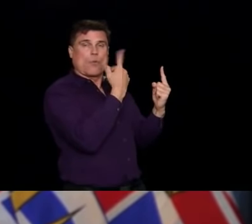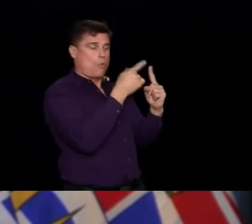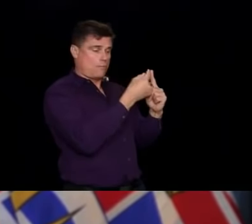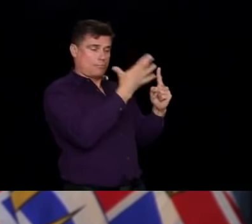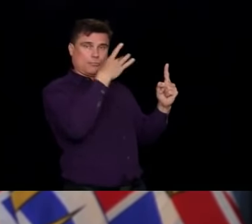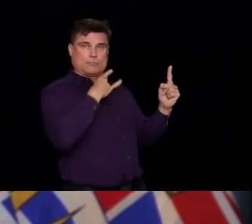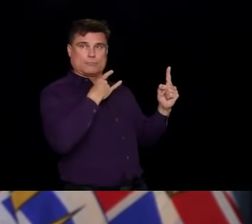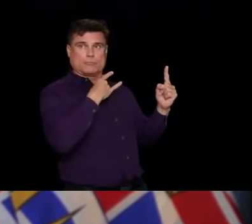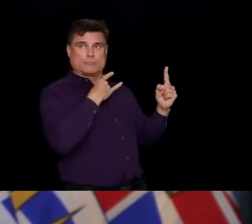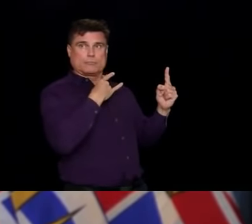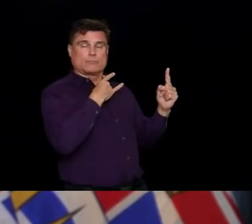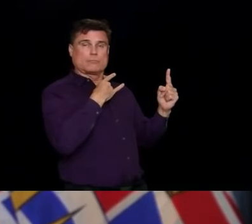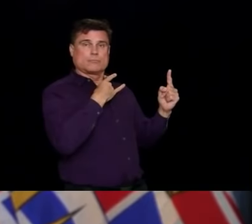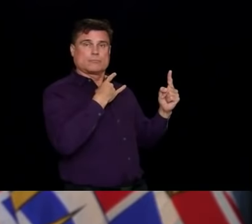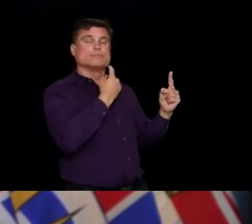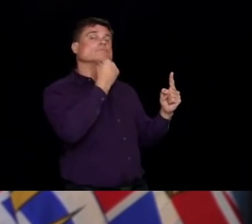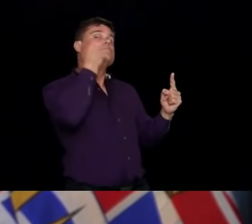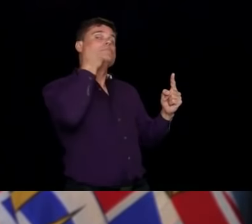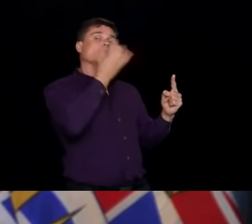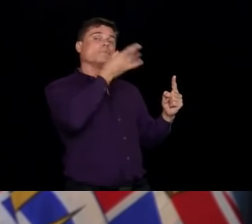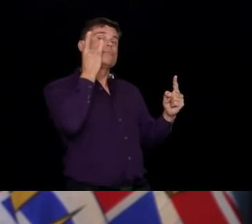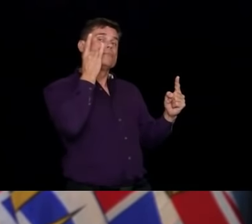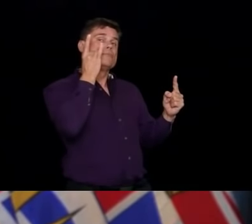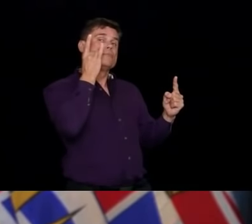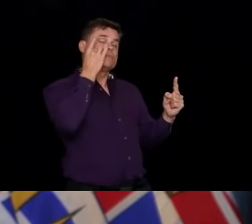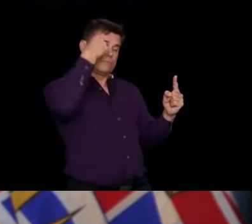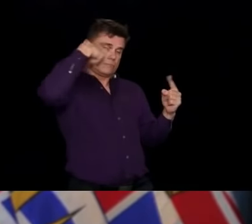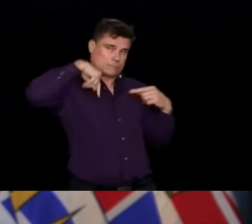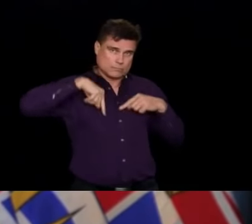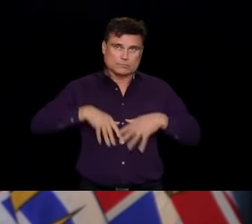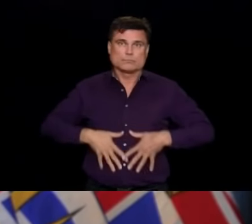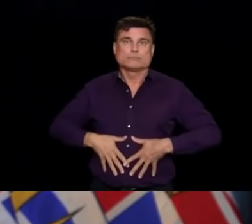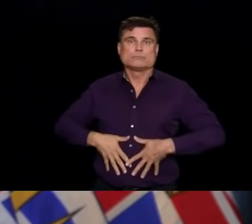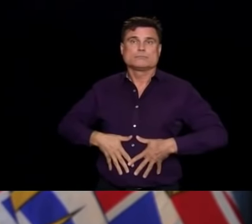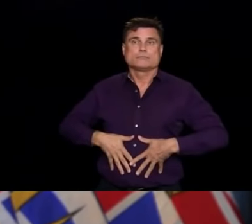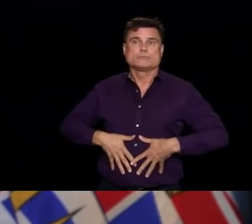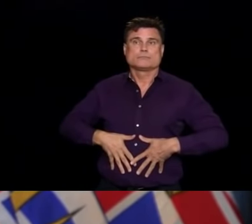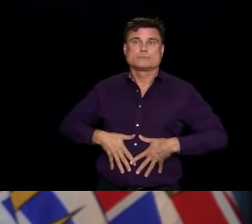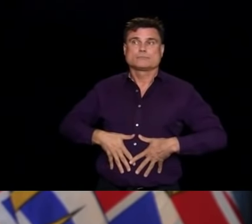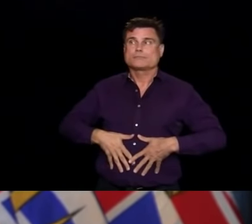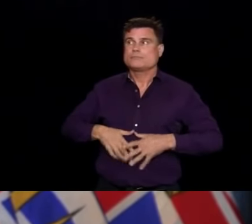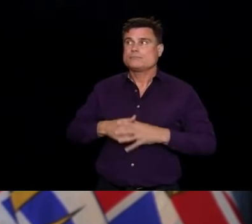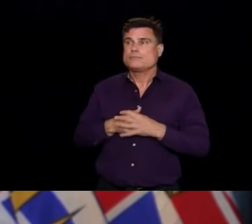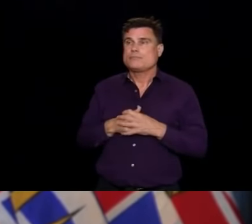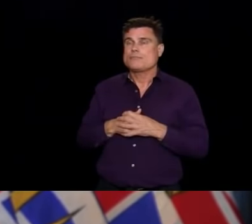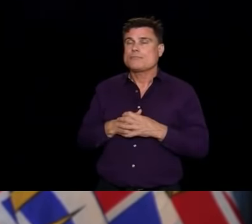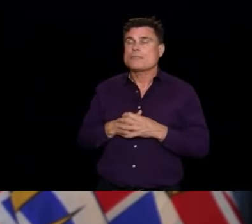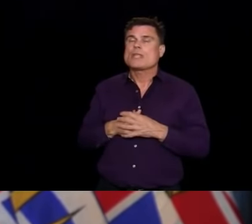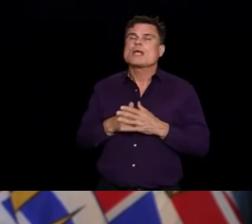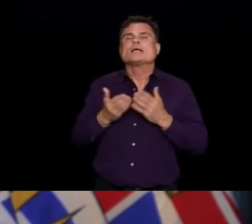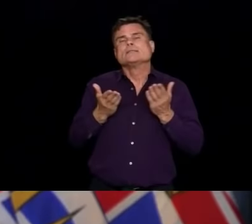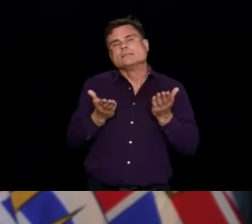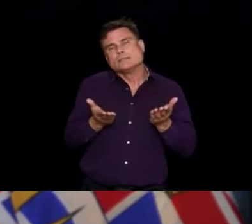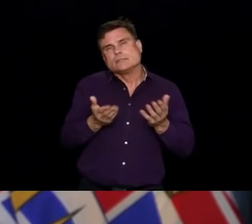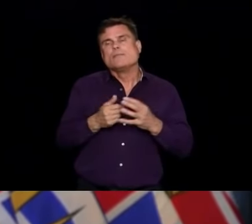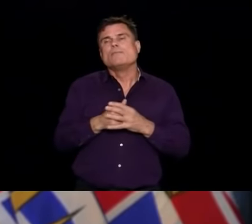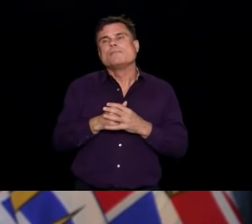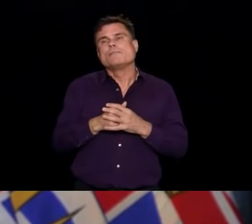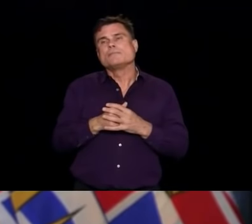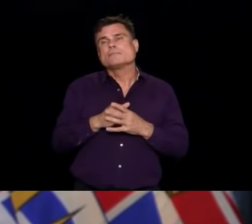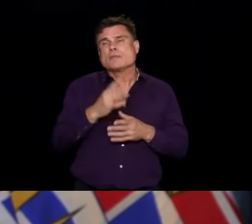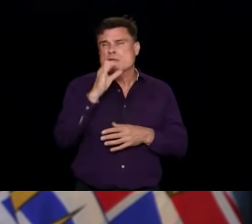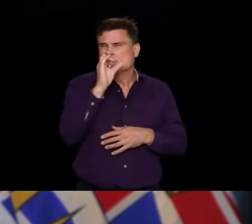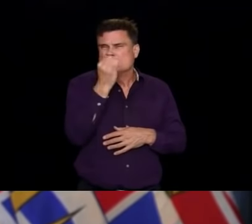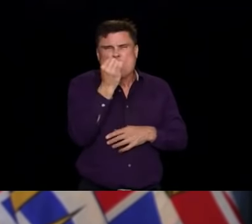then can float in the air column and can be transmitted down the hallway or through the ventilation system,